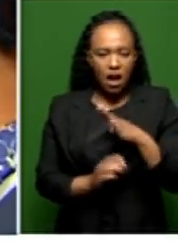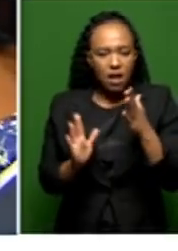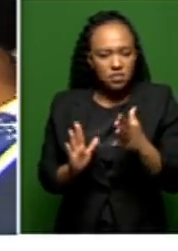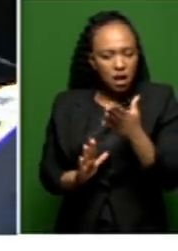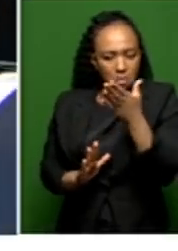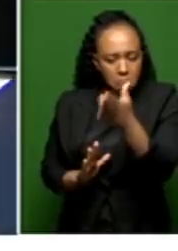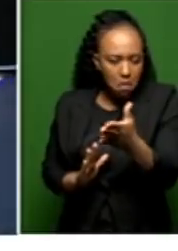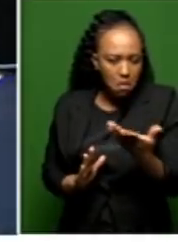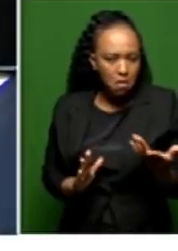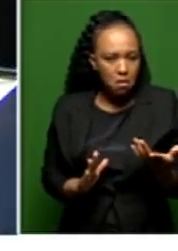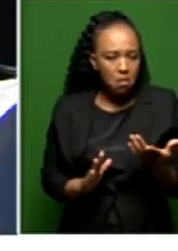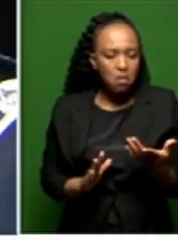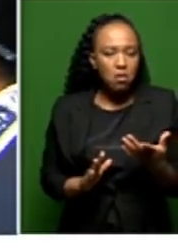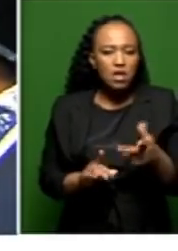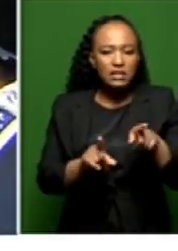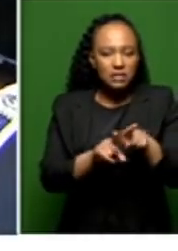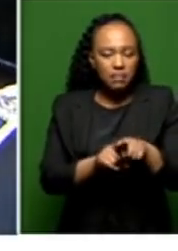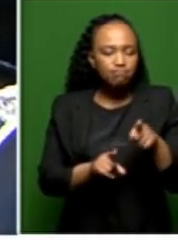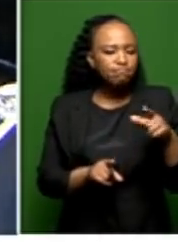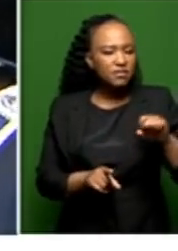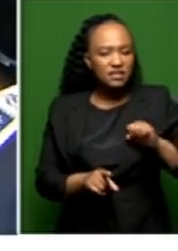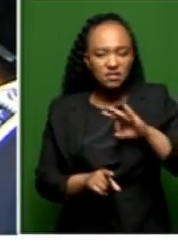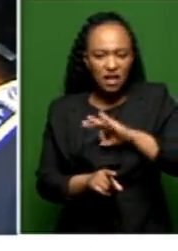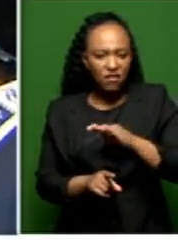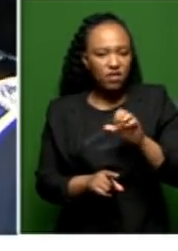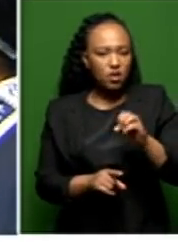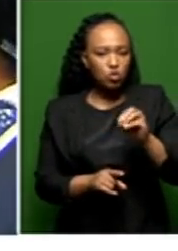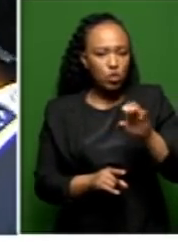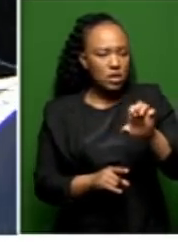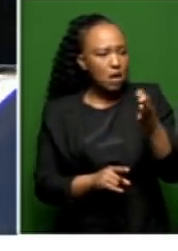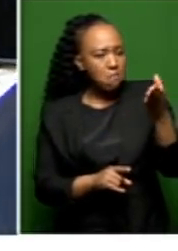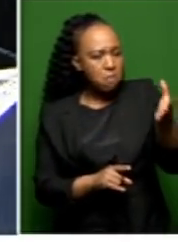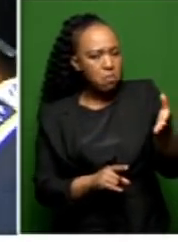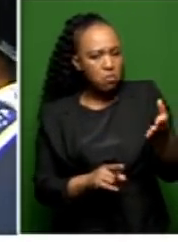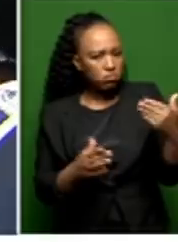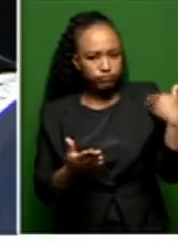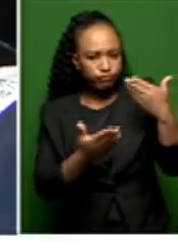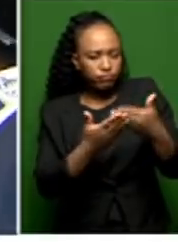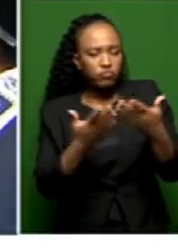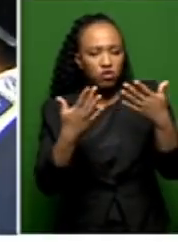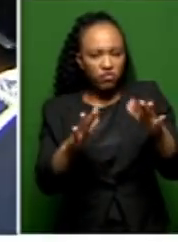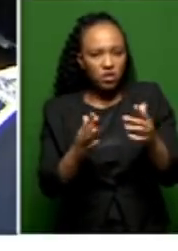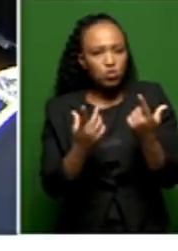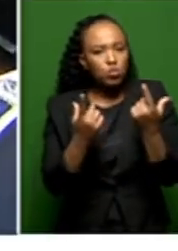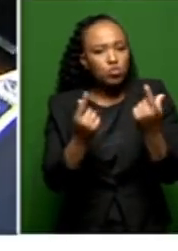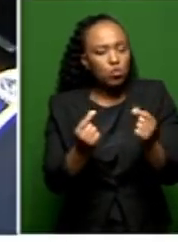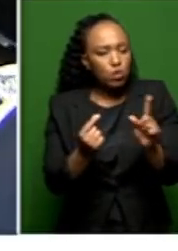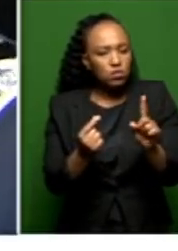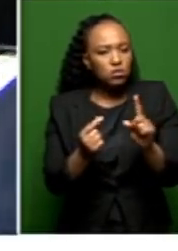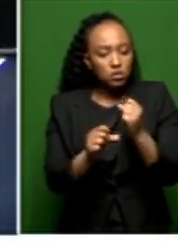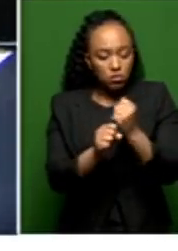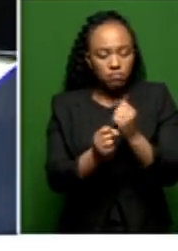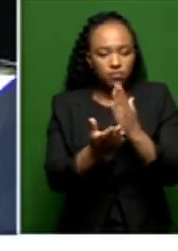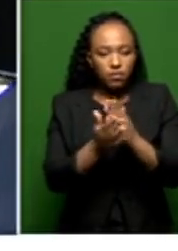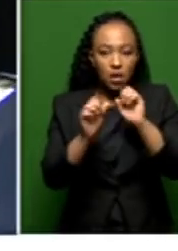even have deployees in the SOEs. What have you done to make them aware that